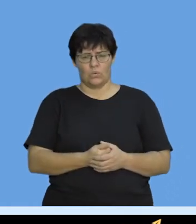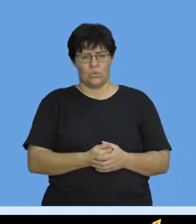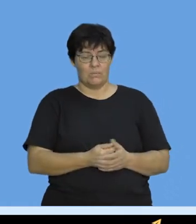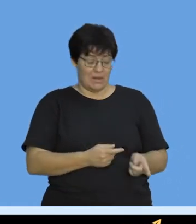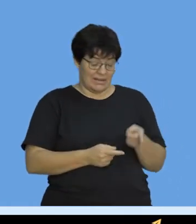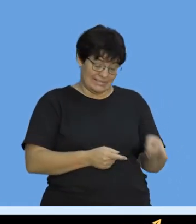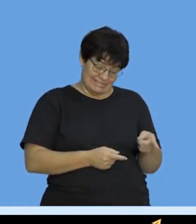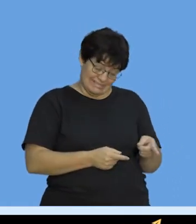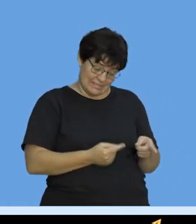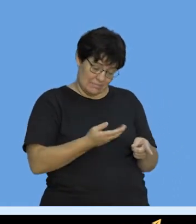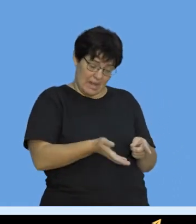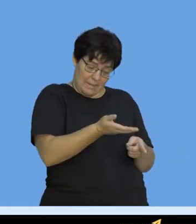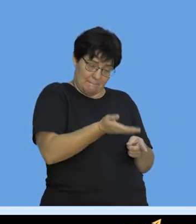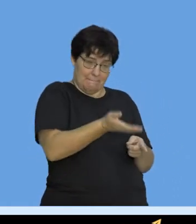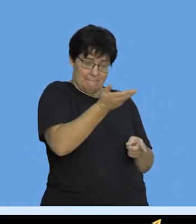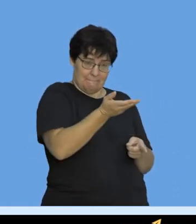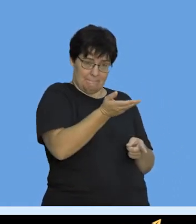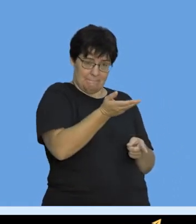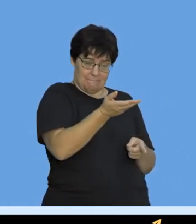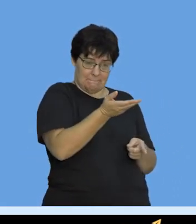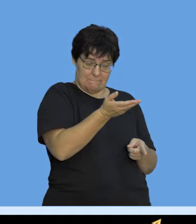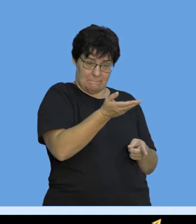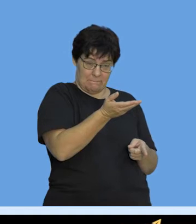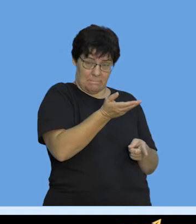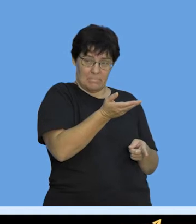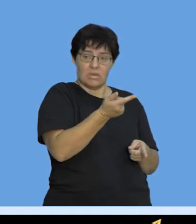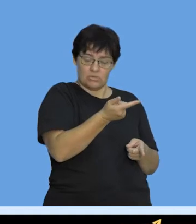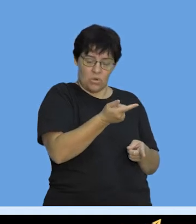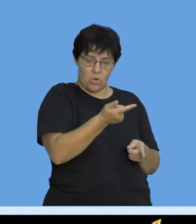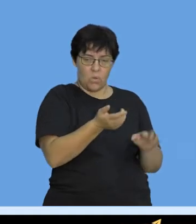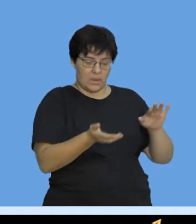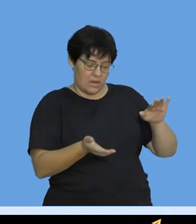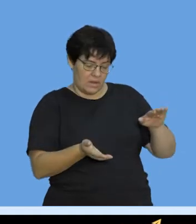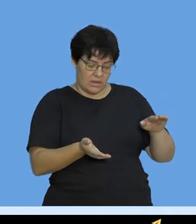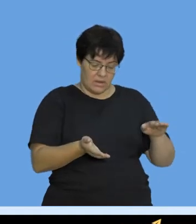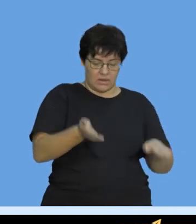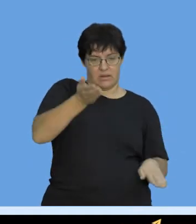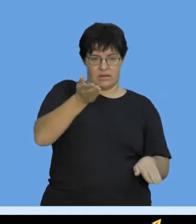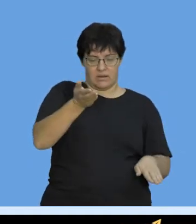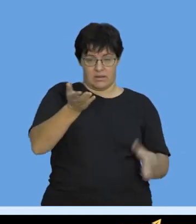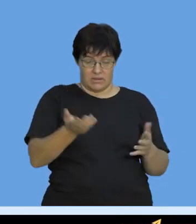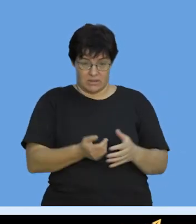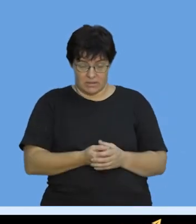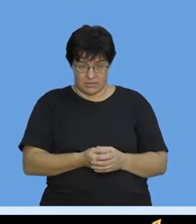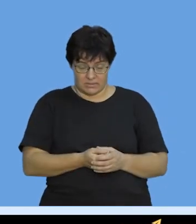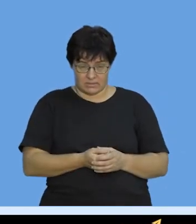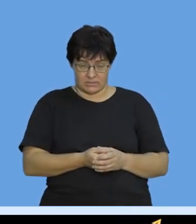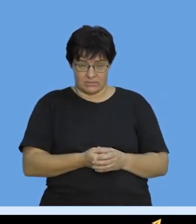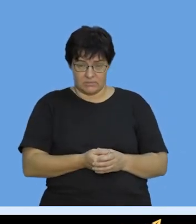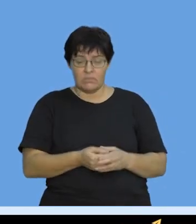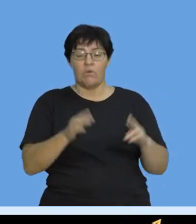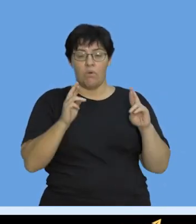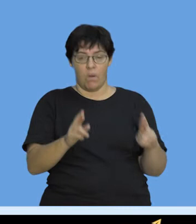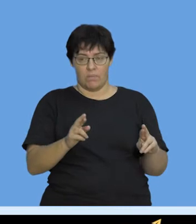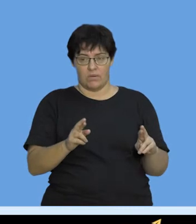increase the number of molecules on the reactant side so that the scale will tip more to the left, and with the hope that we